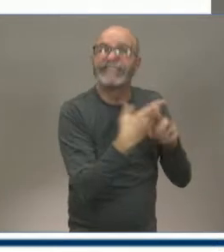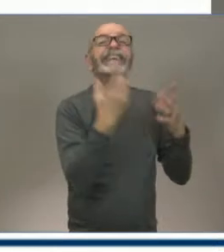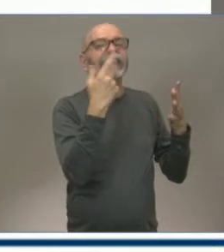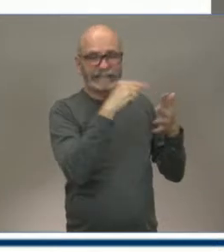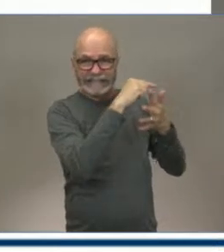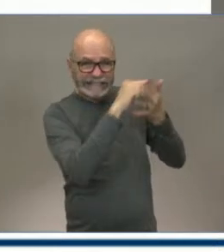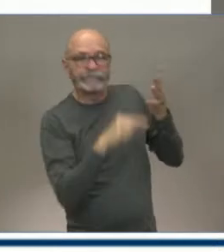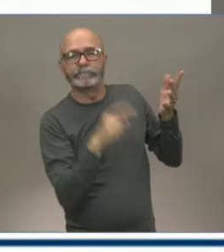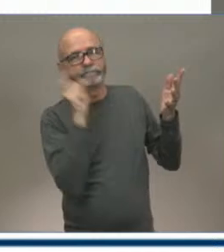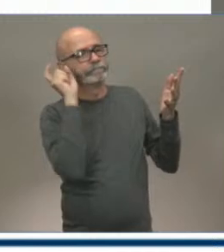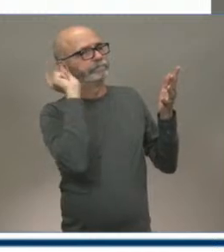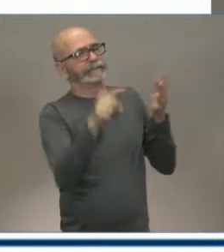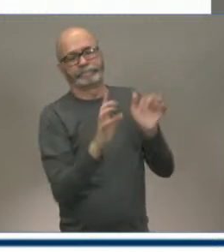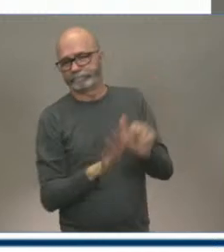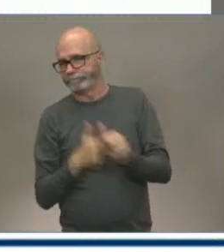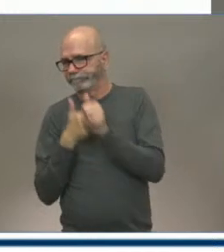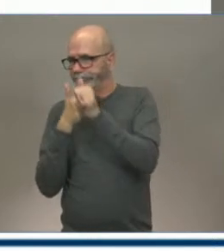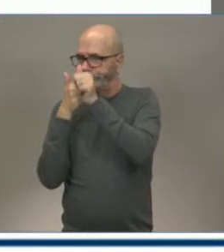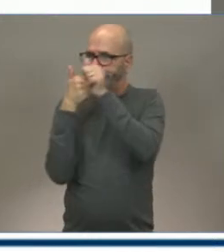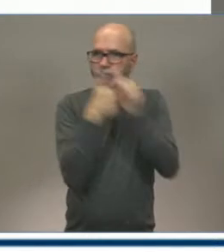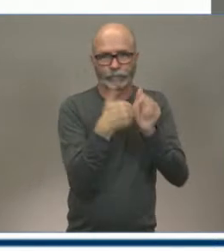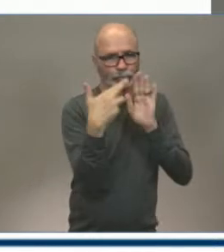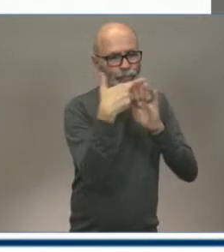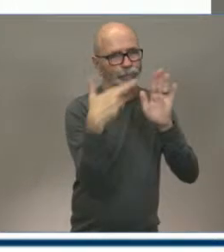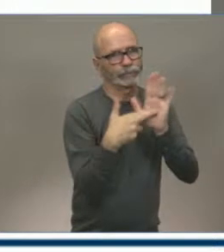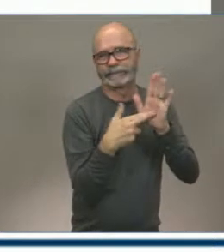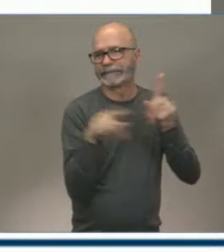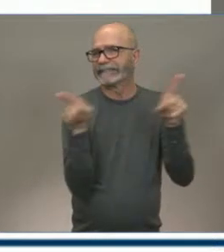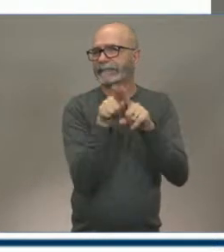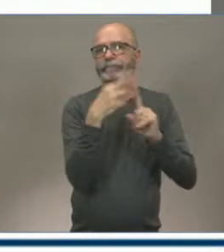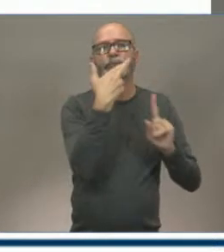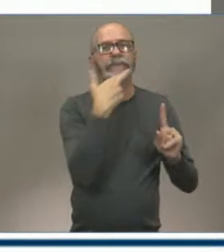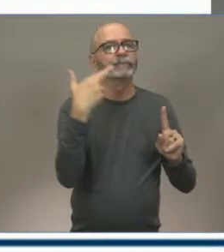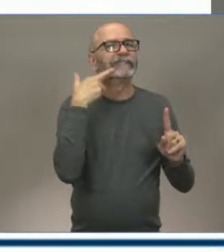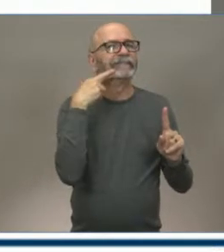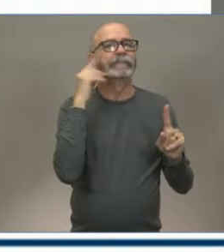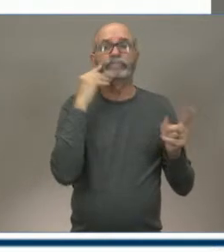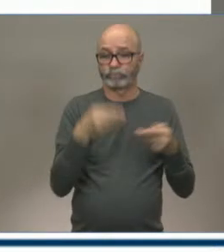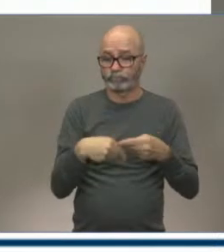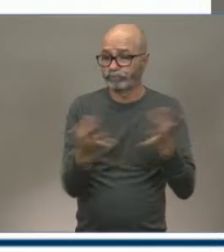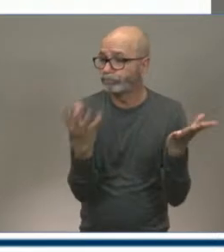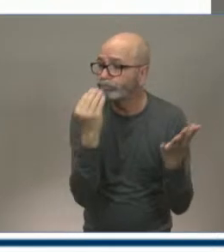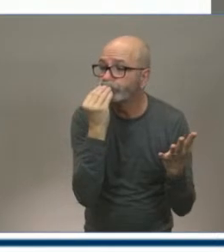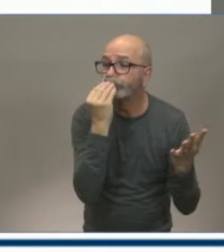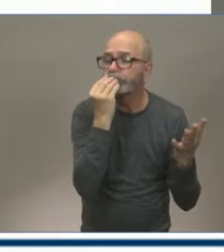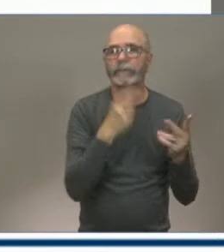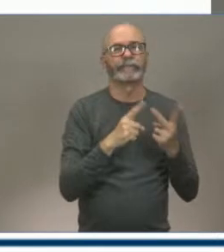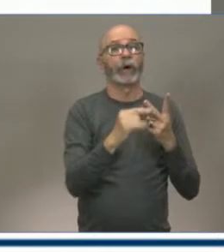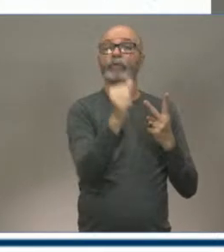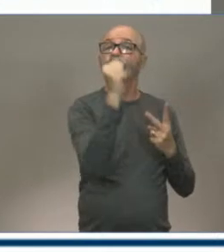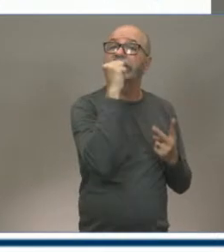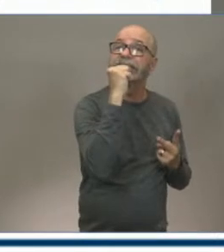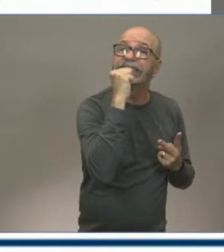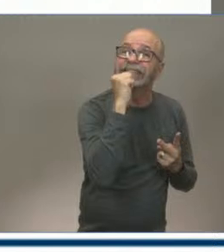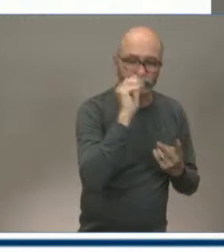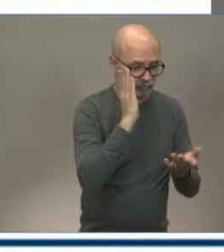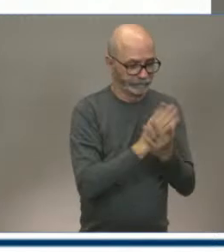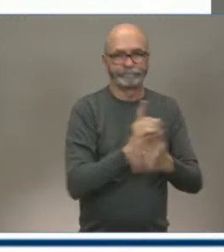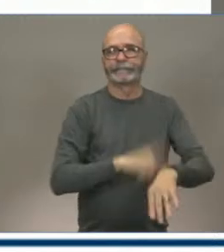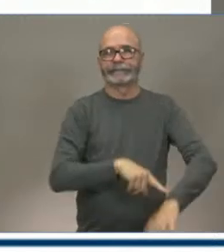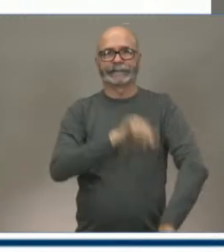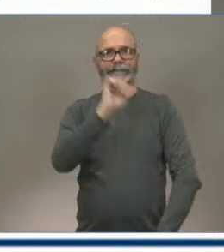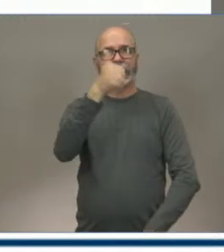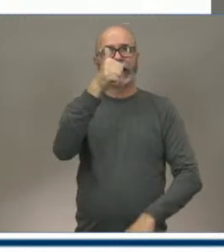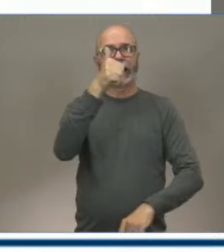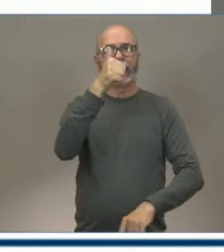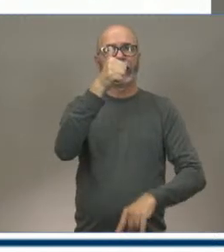That means that they must stop serving food and beverages by 10 o'clock and close entirely by 11. And of course,